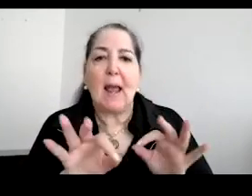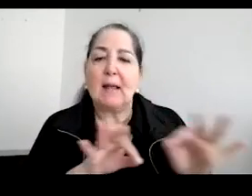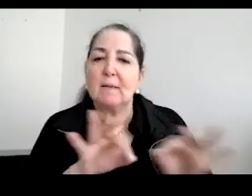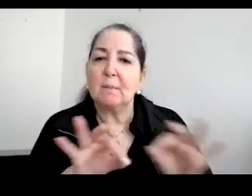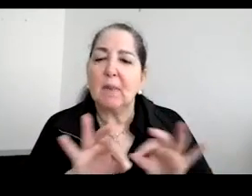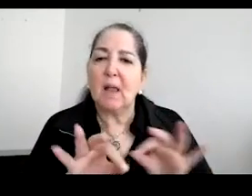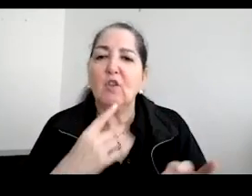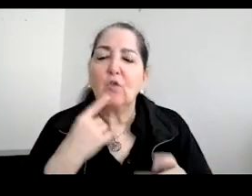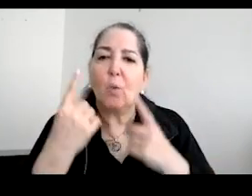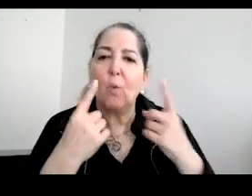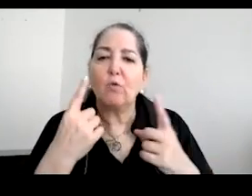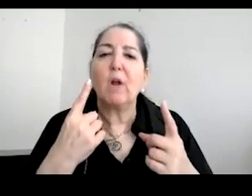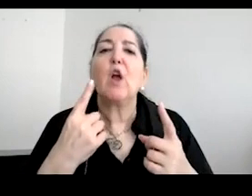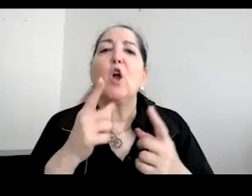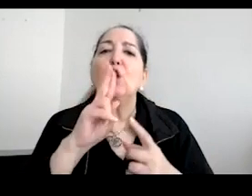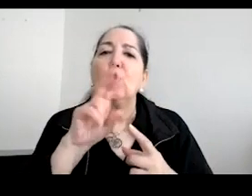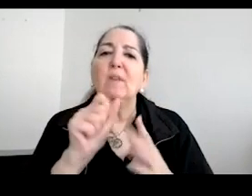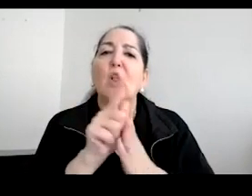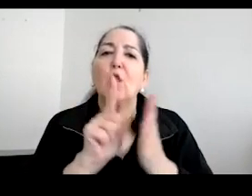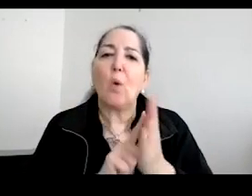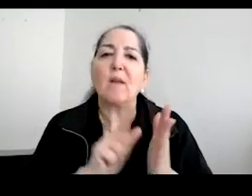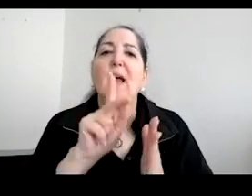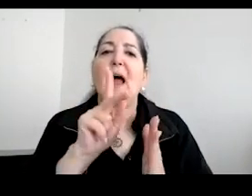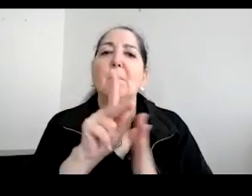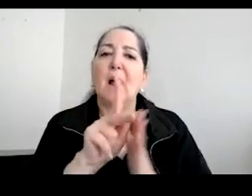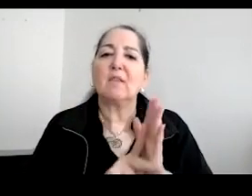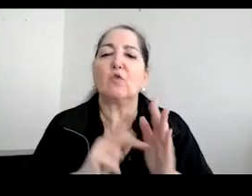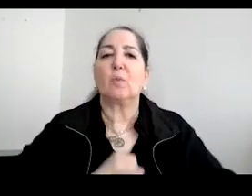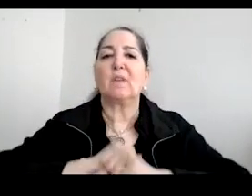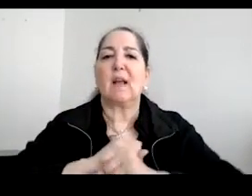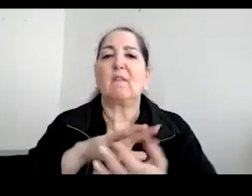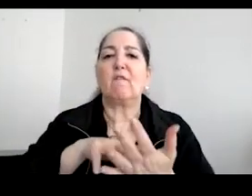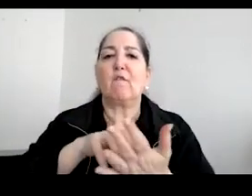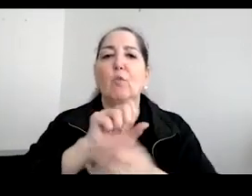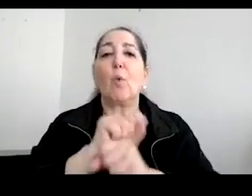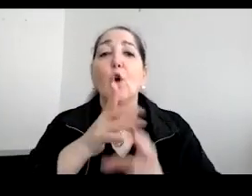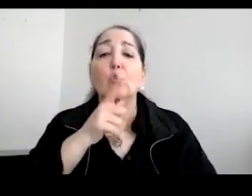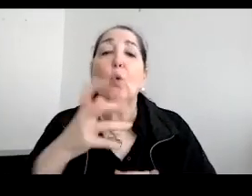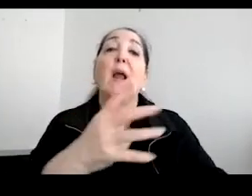what are existing US laws and policies that can protect vulnerable workers receiving UI?